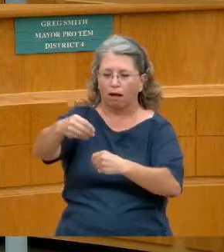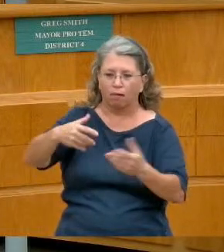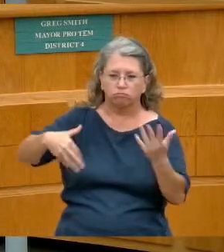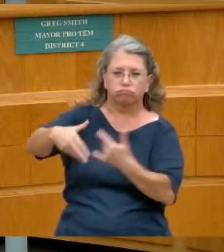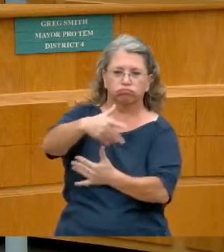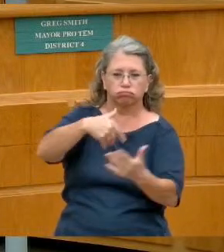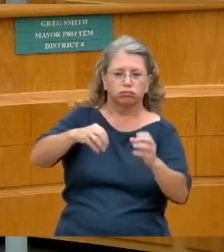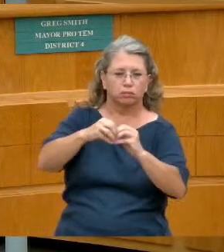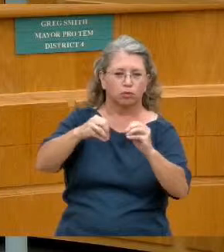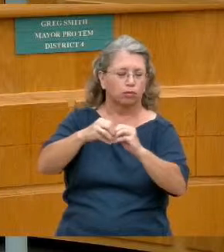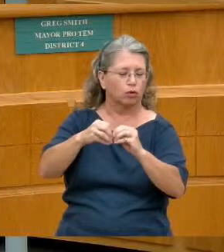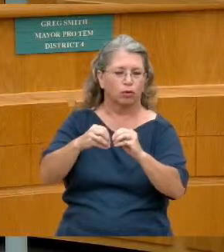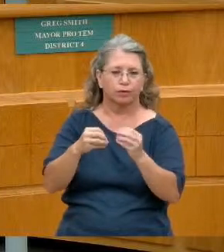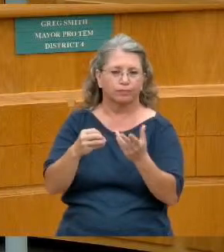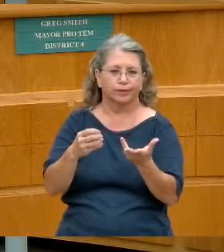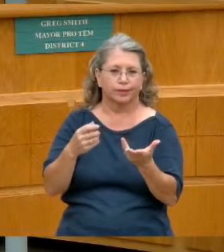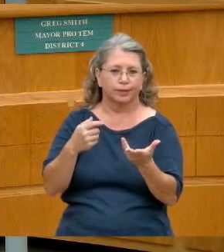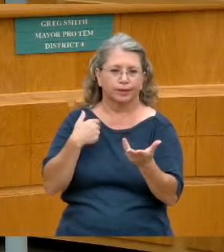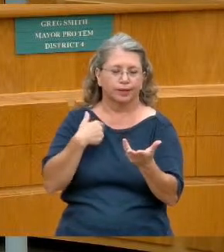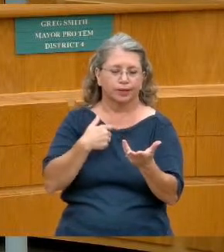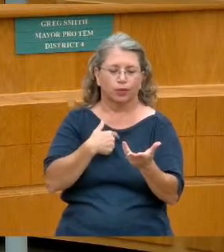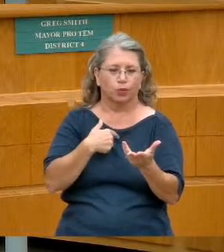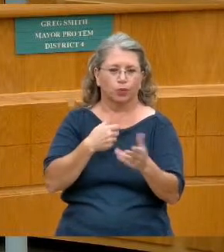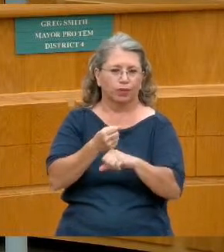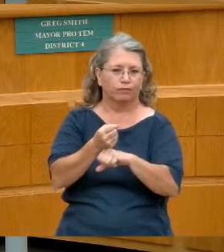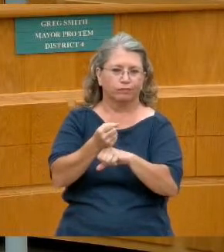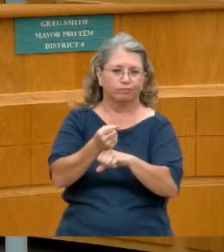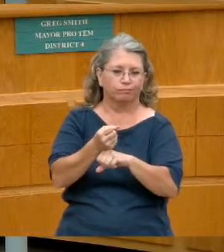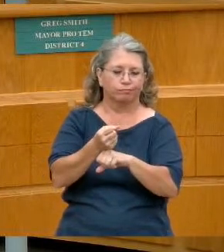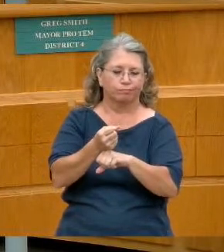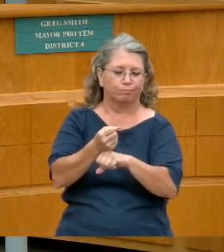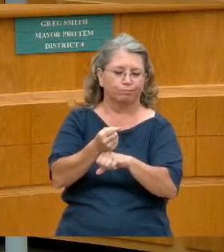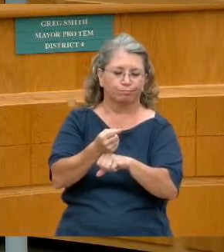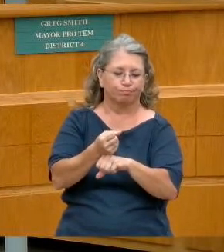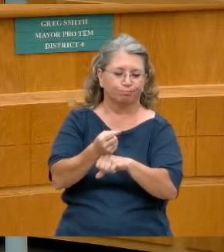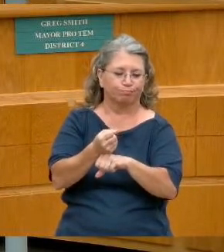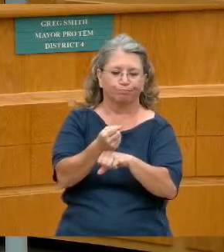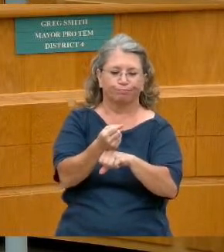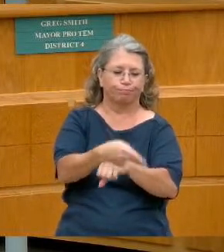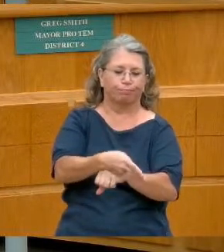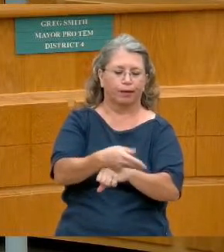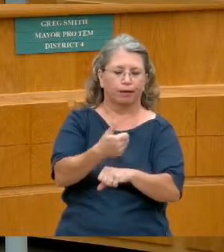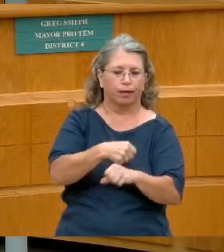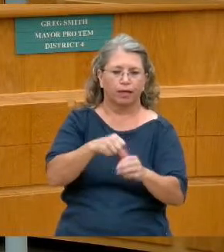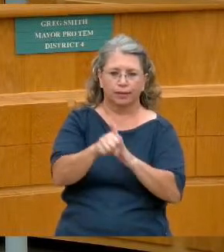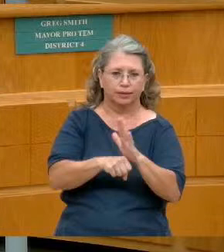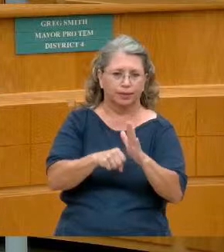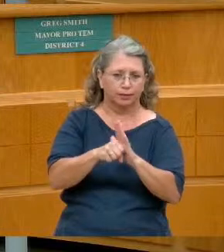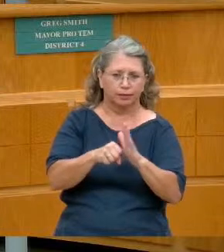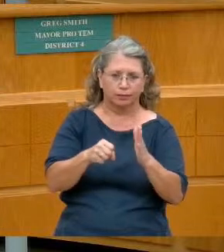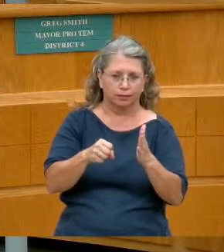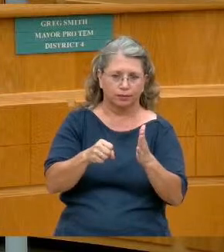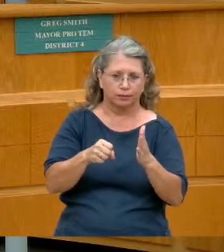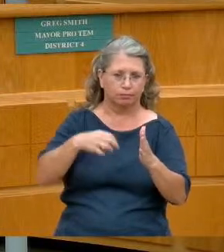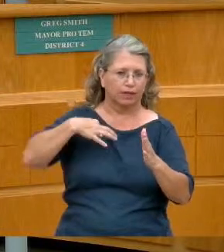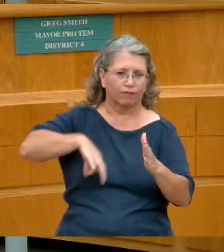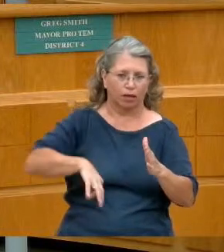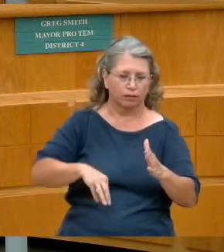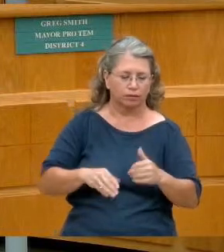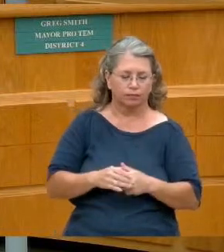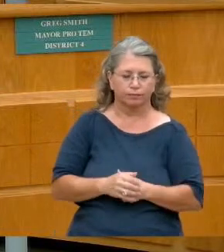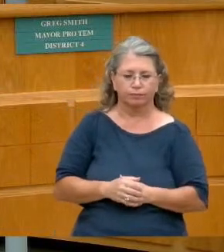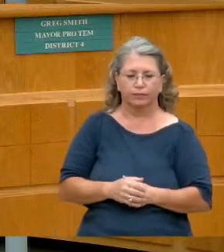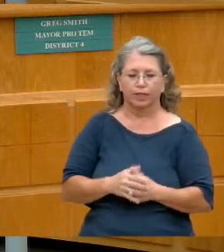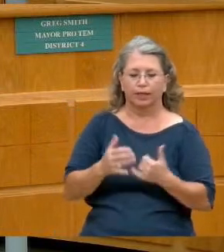that we got from that seasonal effect, and right now we're back up at 1.6. Now, I think it's important to emphasize right now is